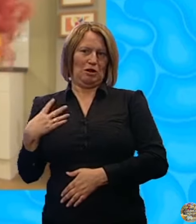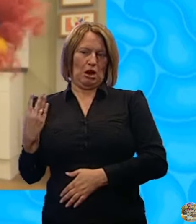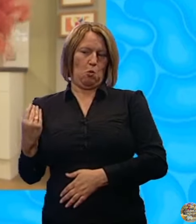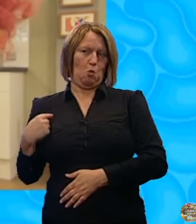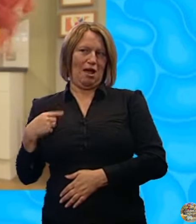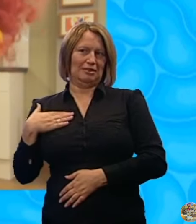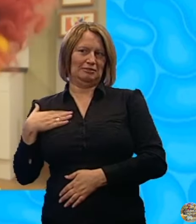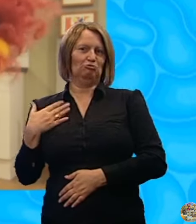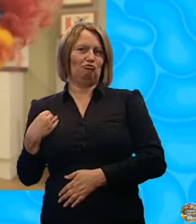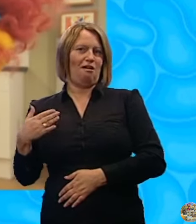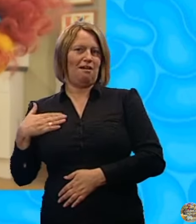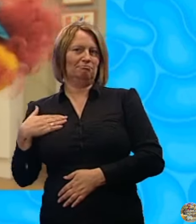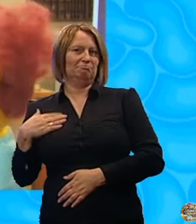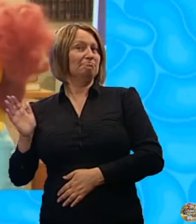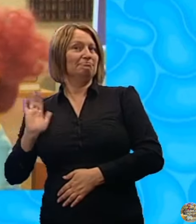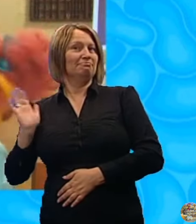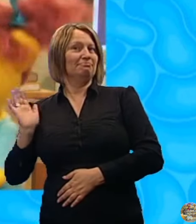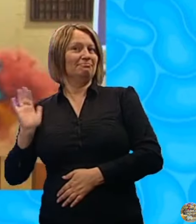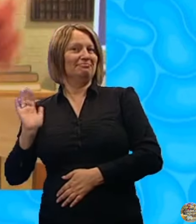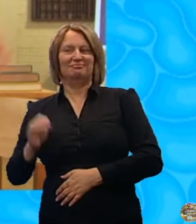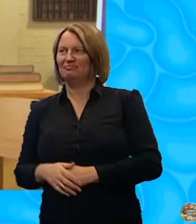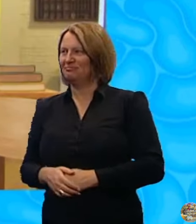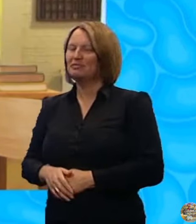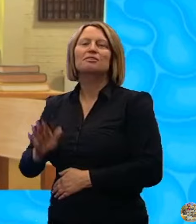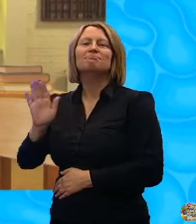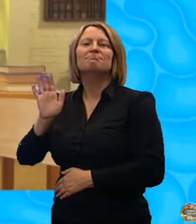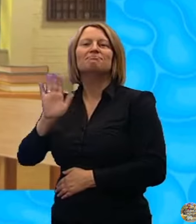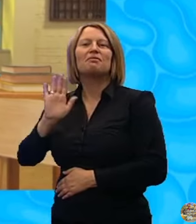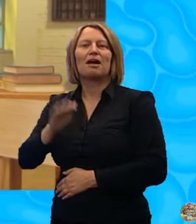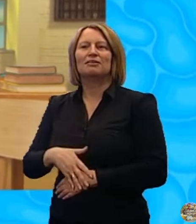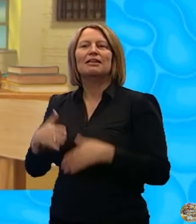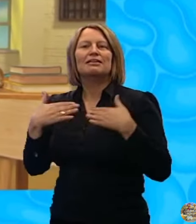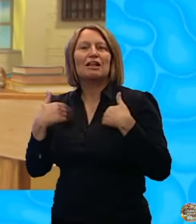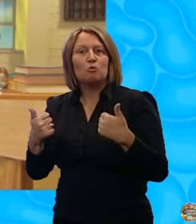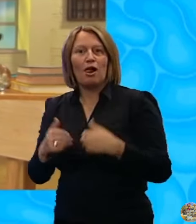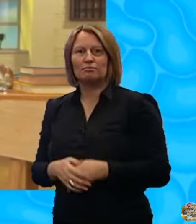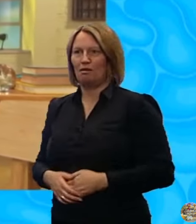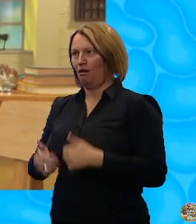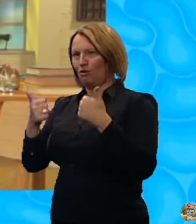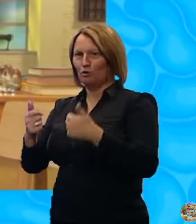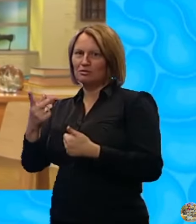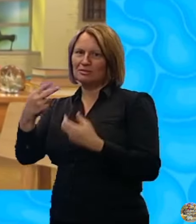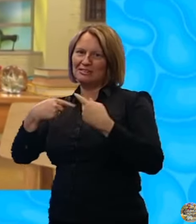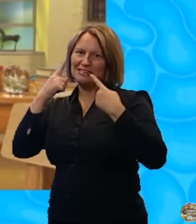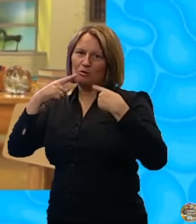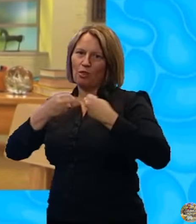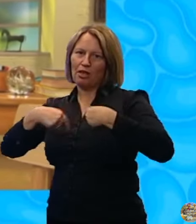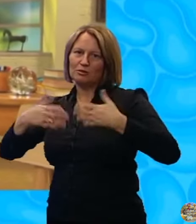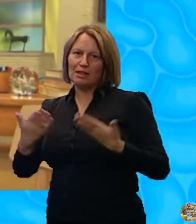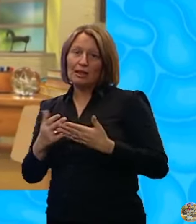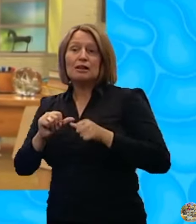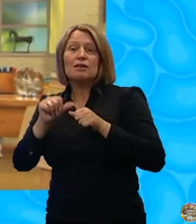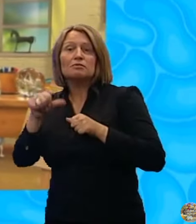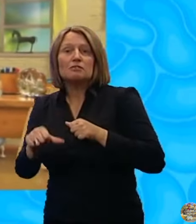me because I don't want it to get wet. Bye-bye, Dr. Ange. Bye, Petal. Get well soon. And it was good to have you with us too.